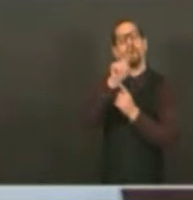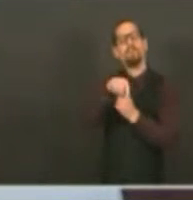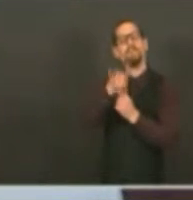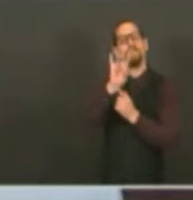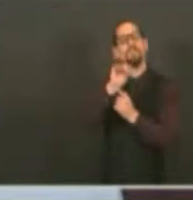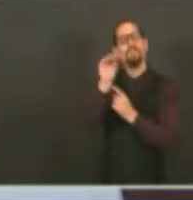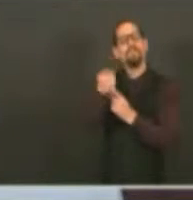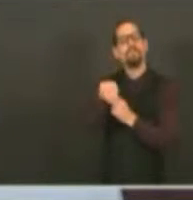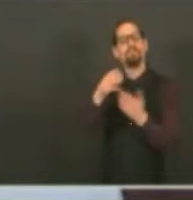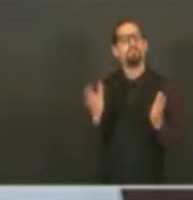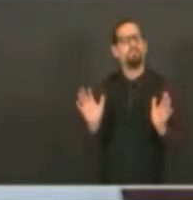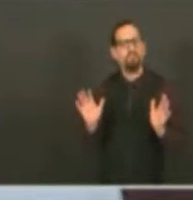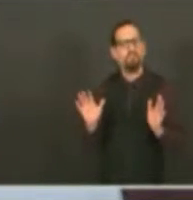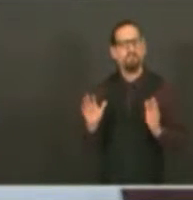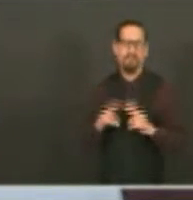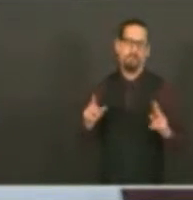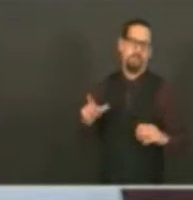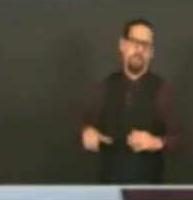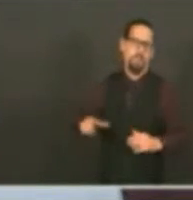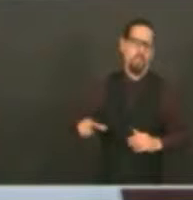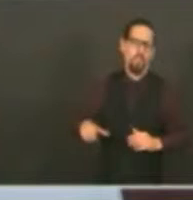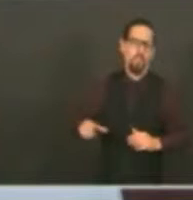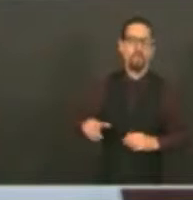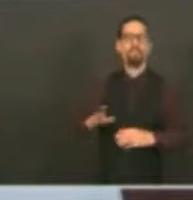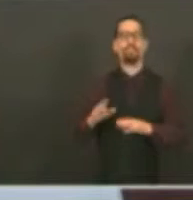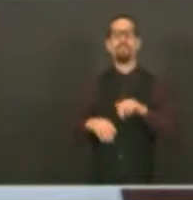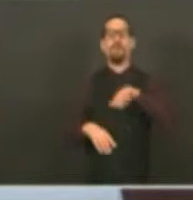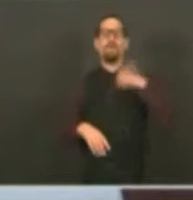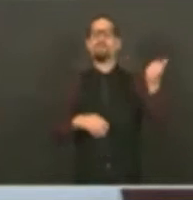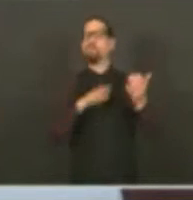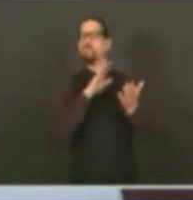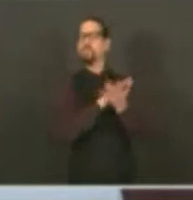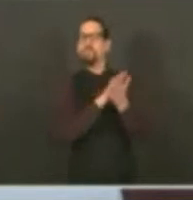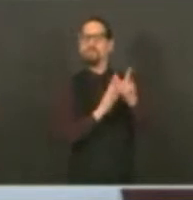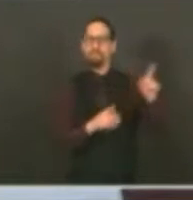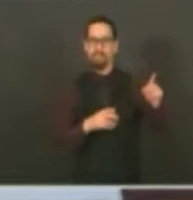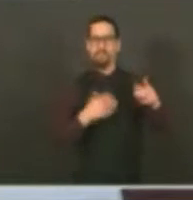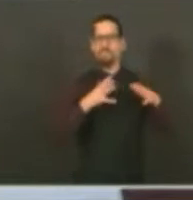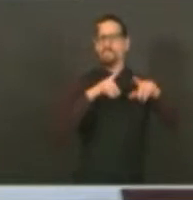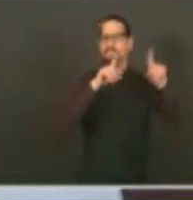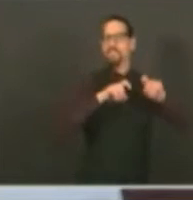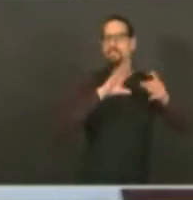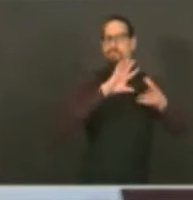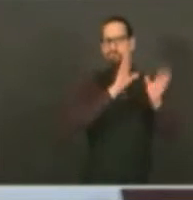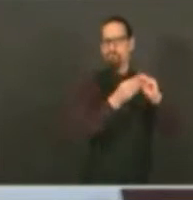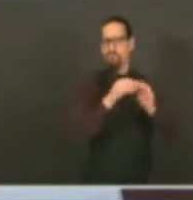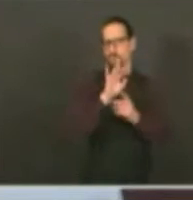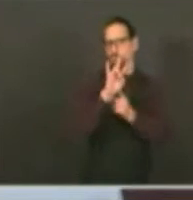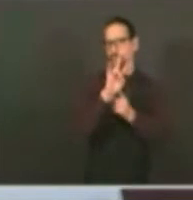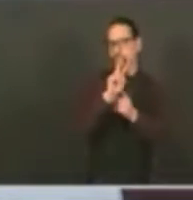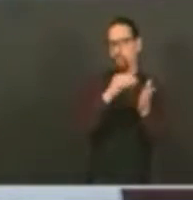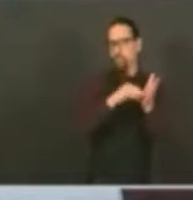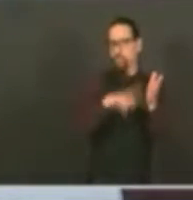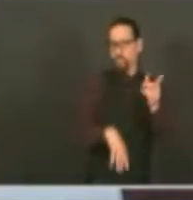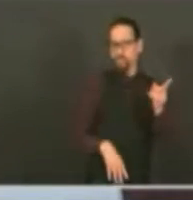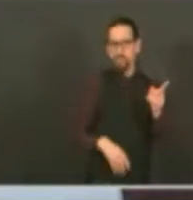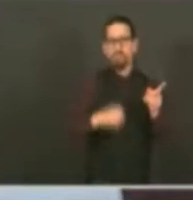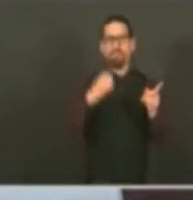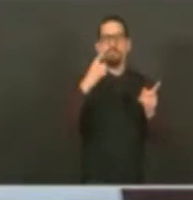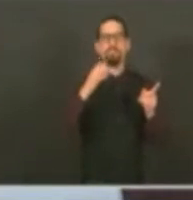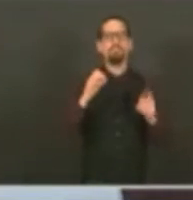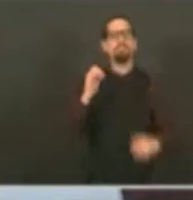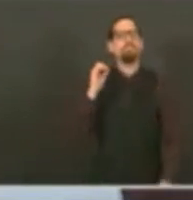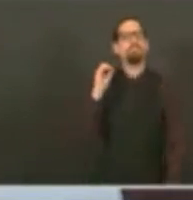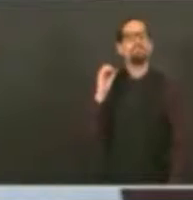Dual Language Academy, we tested 72 students and found 0 positive cases.